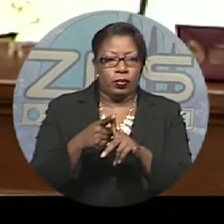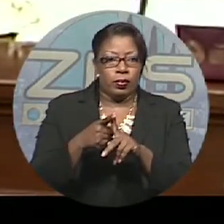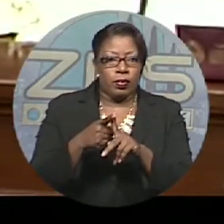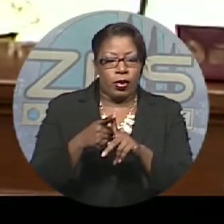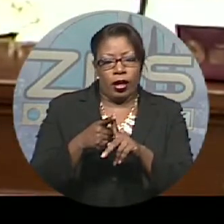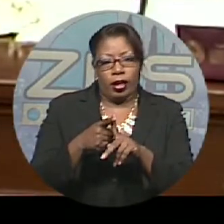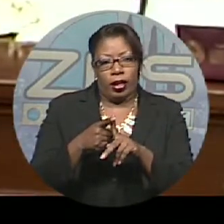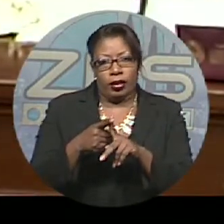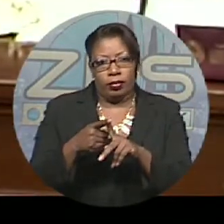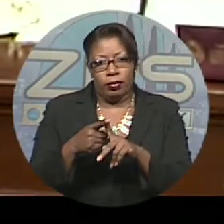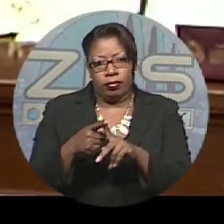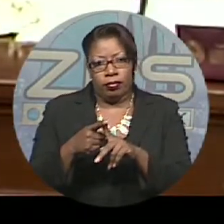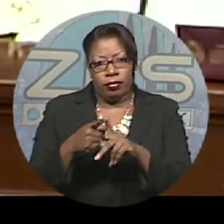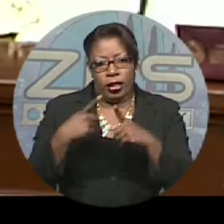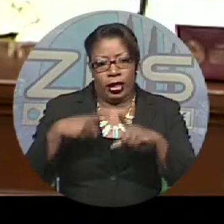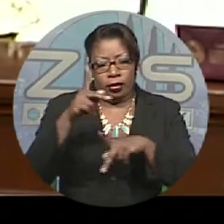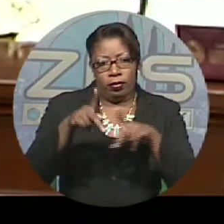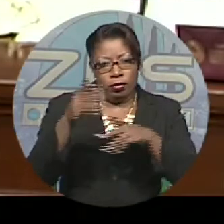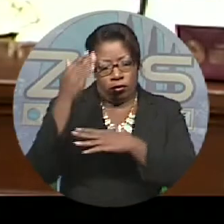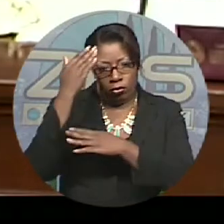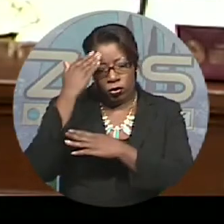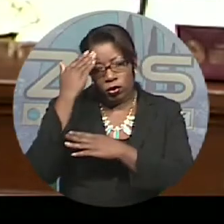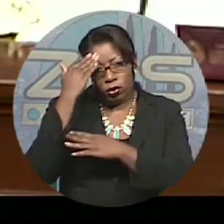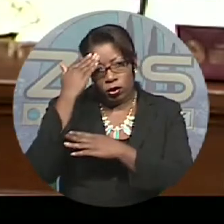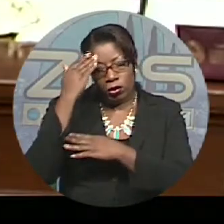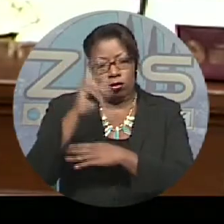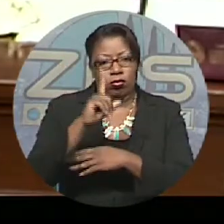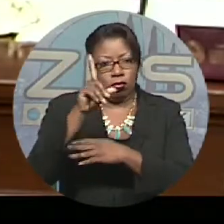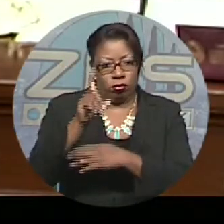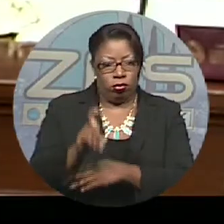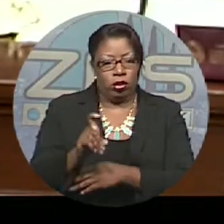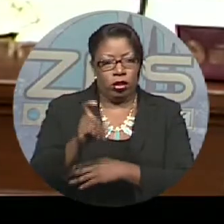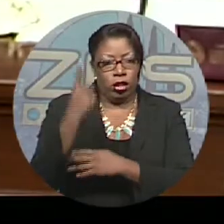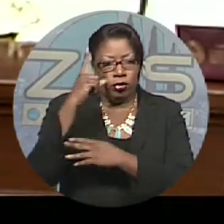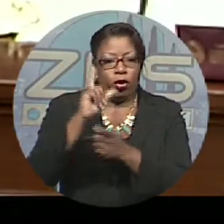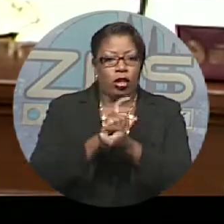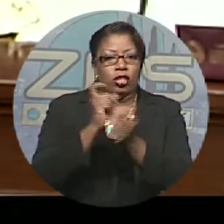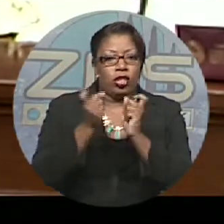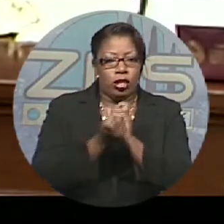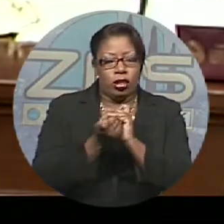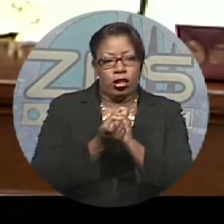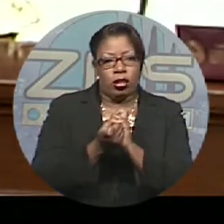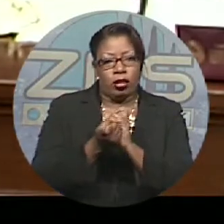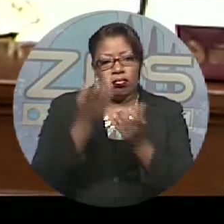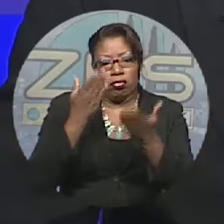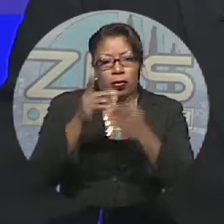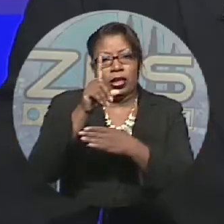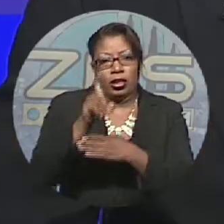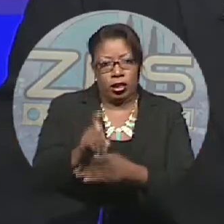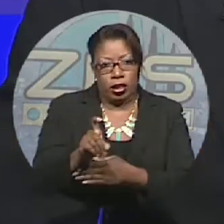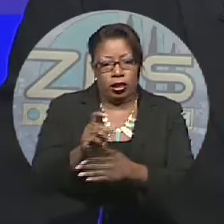policy wherever it is necessary for the changes that might have to come about.